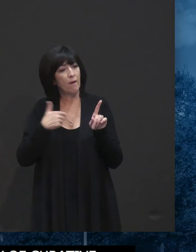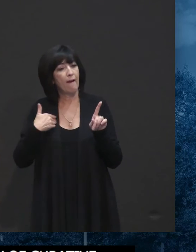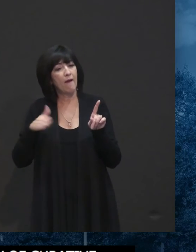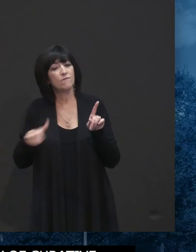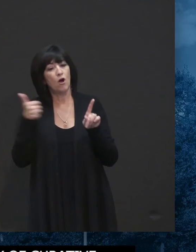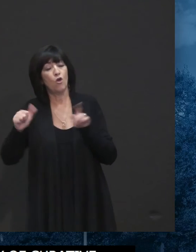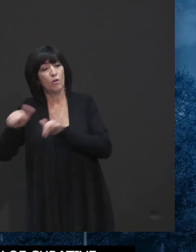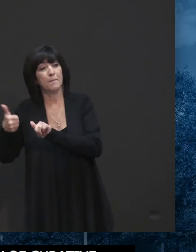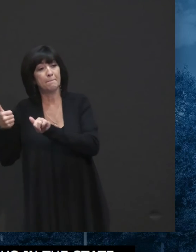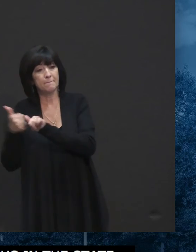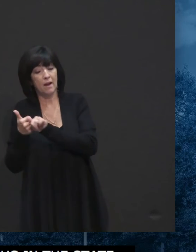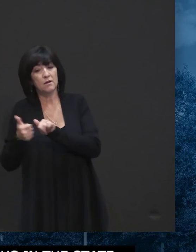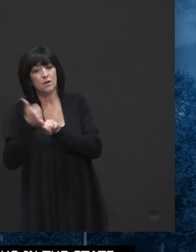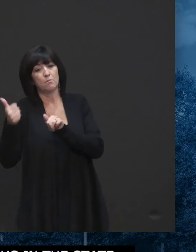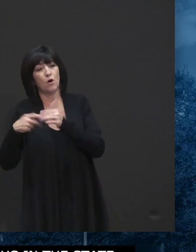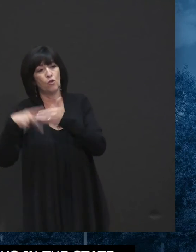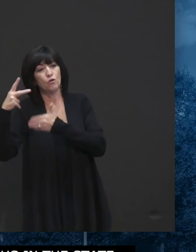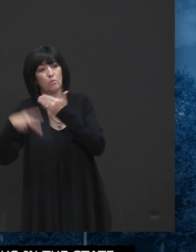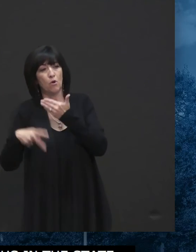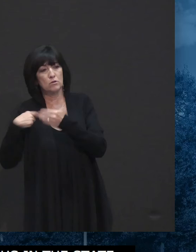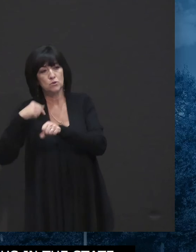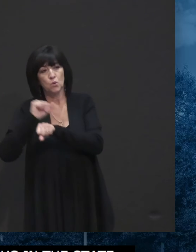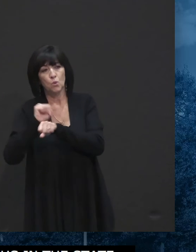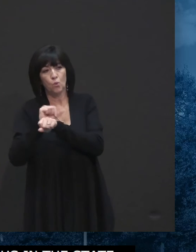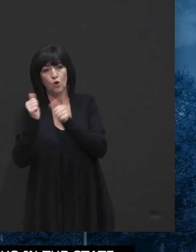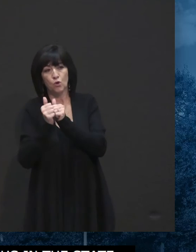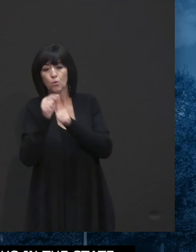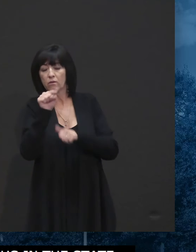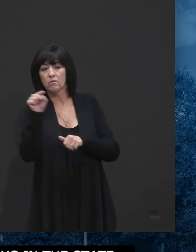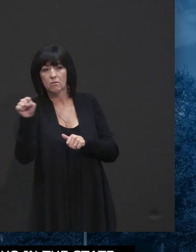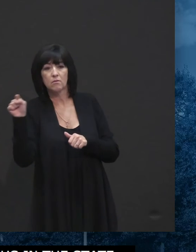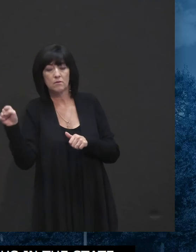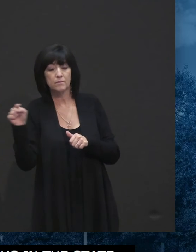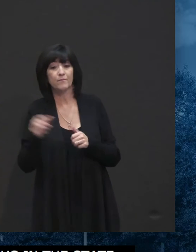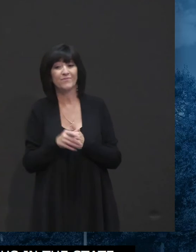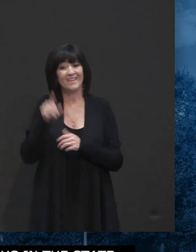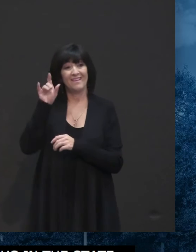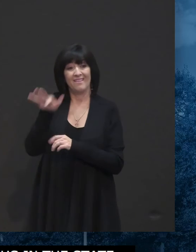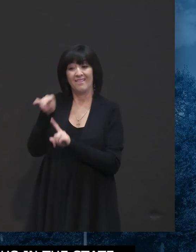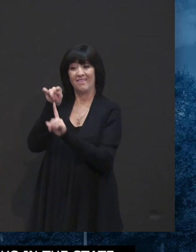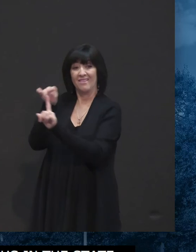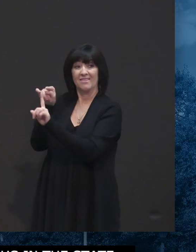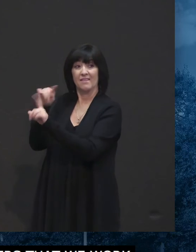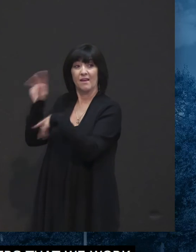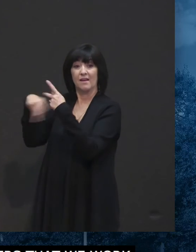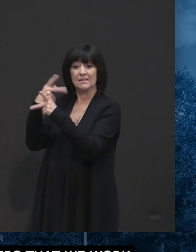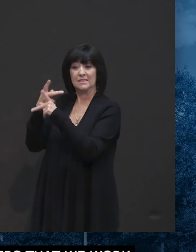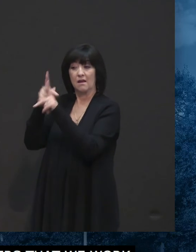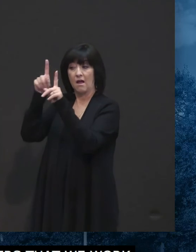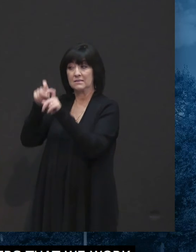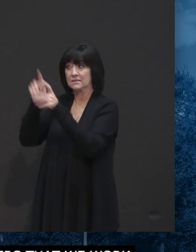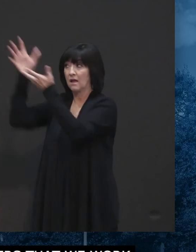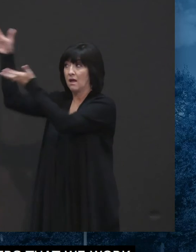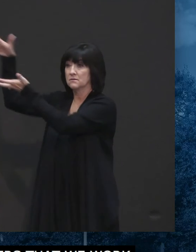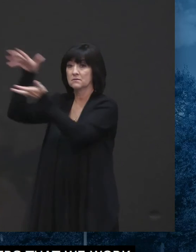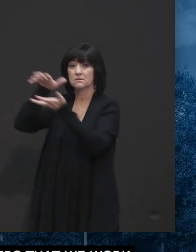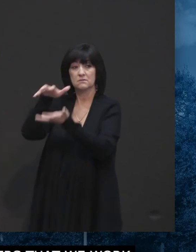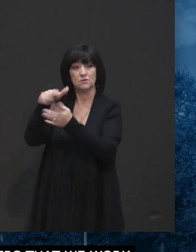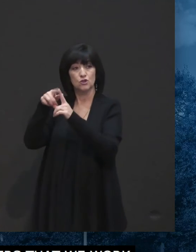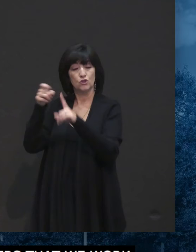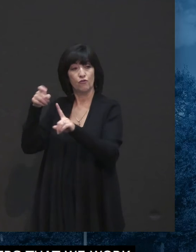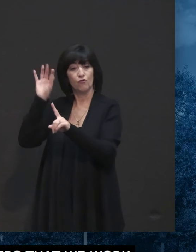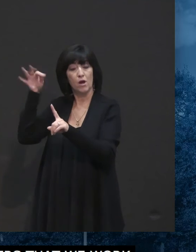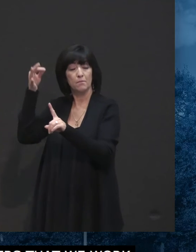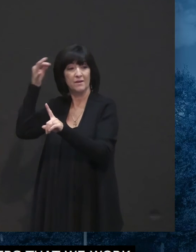with. The specific tests that the federal government is sending to us, these Binax